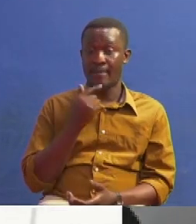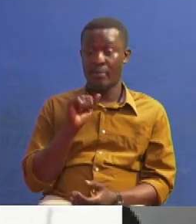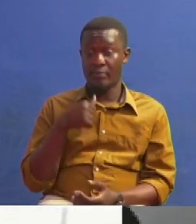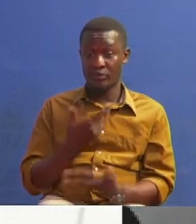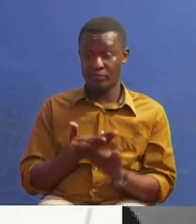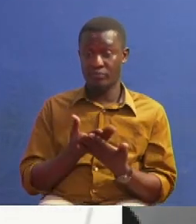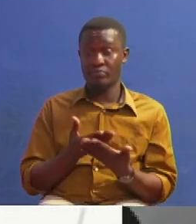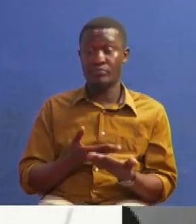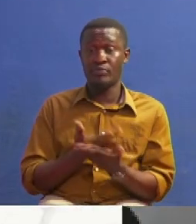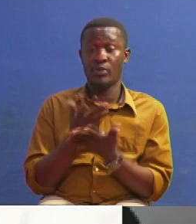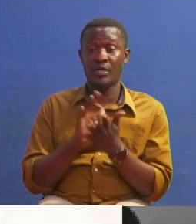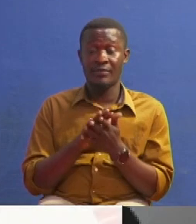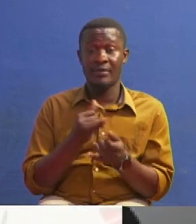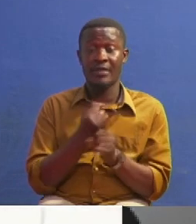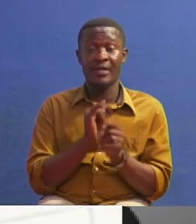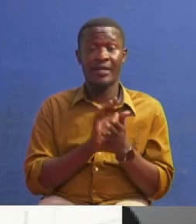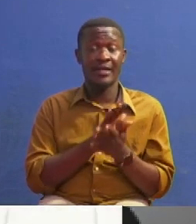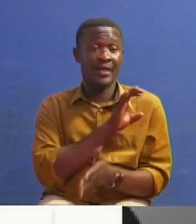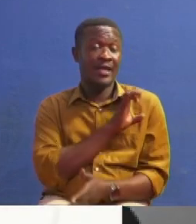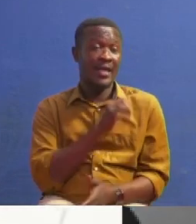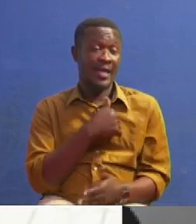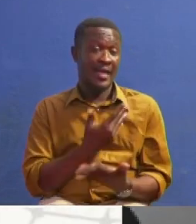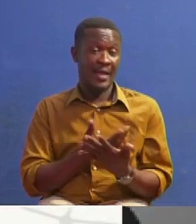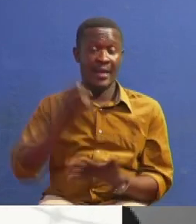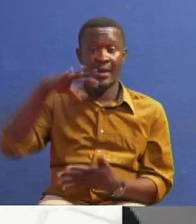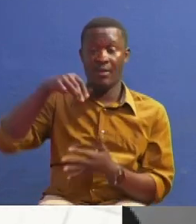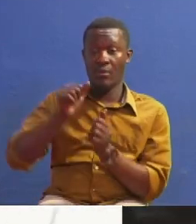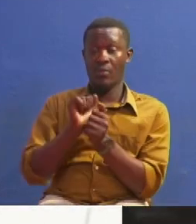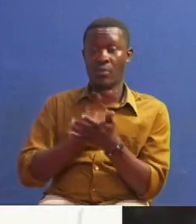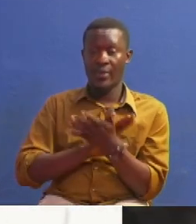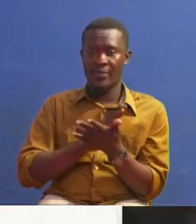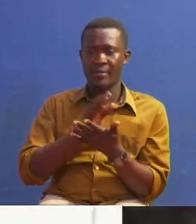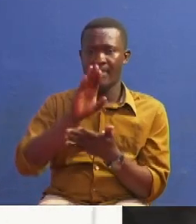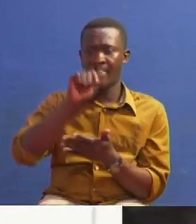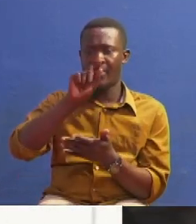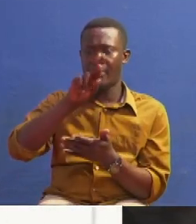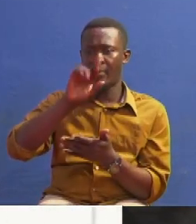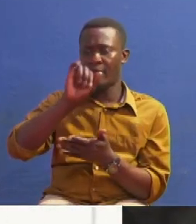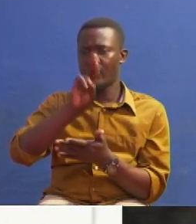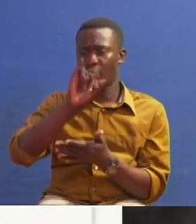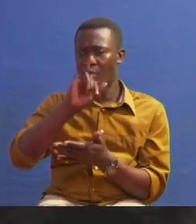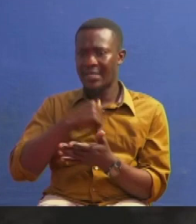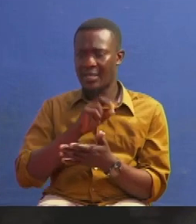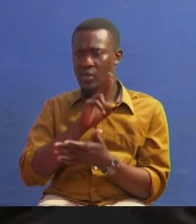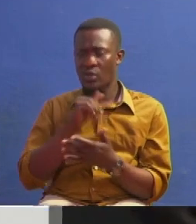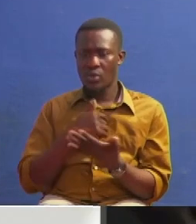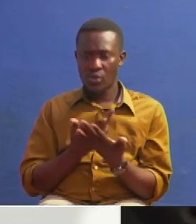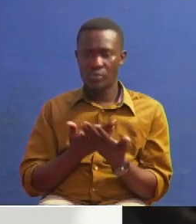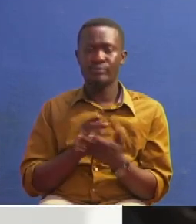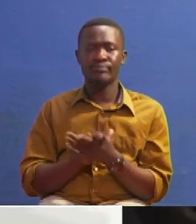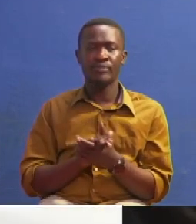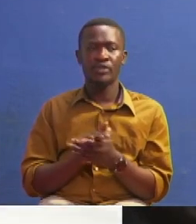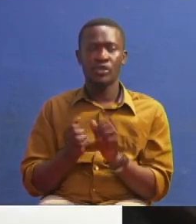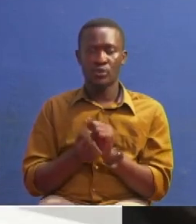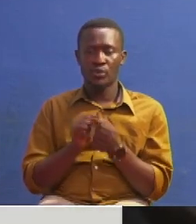provide clean sustainable energy and lighting with batteries by using something called an inverter to